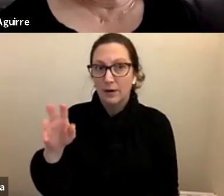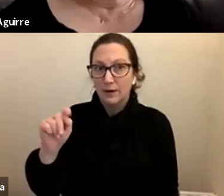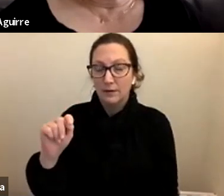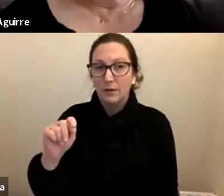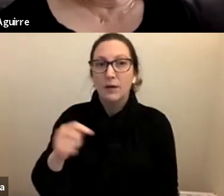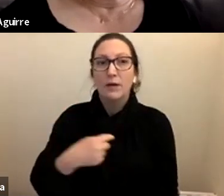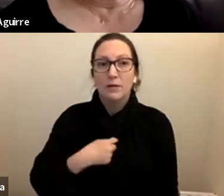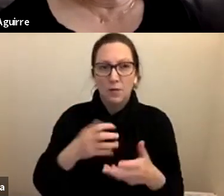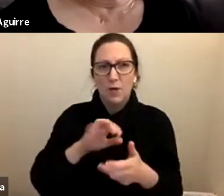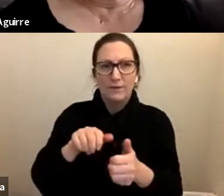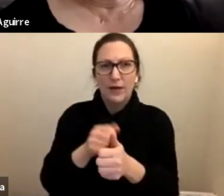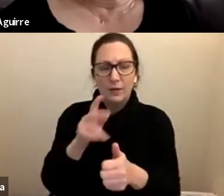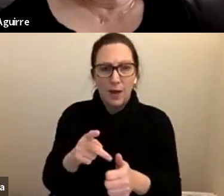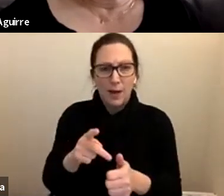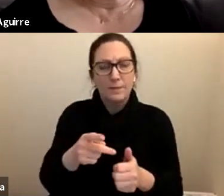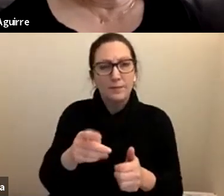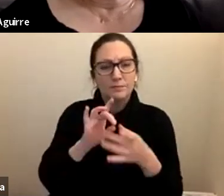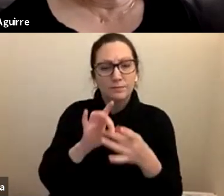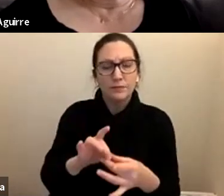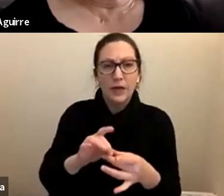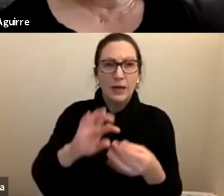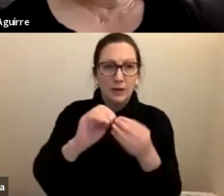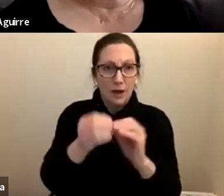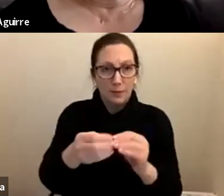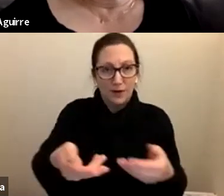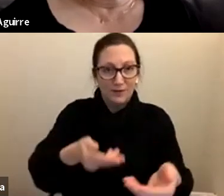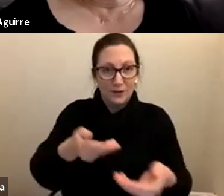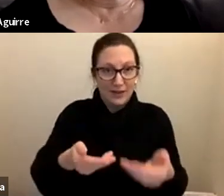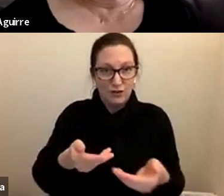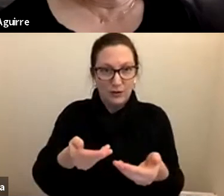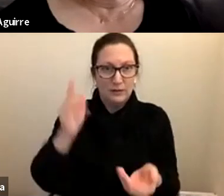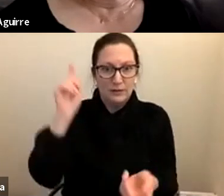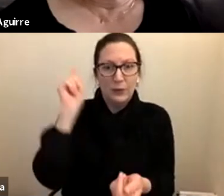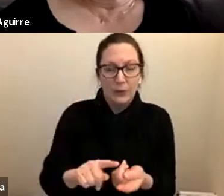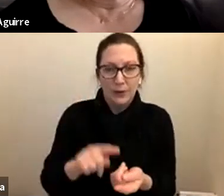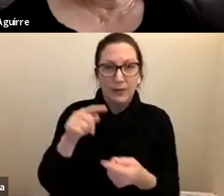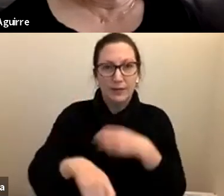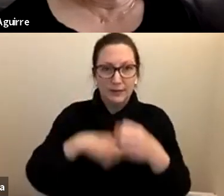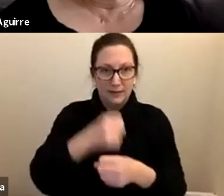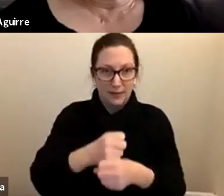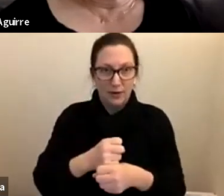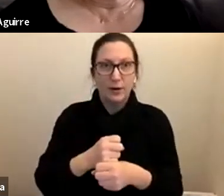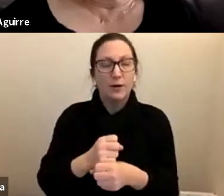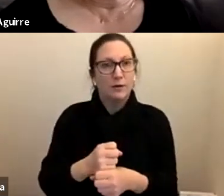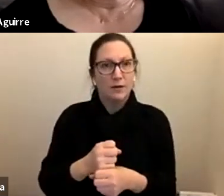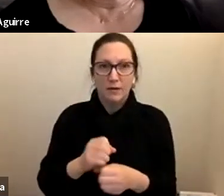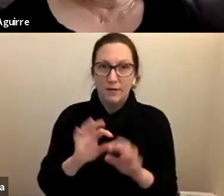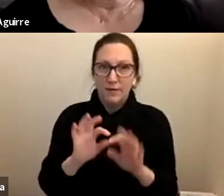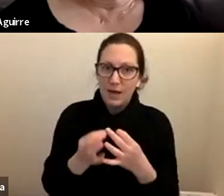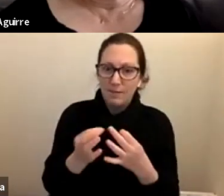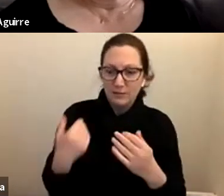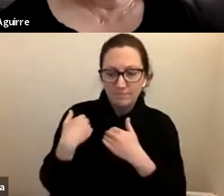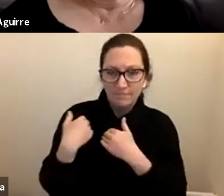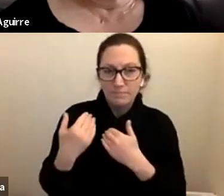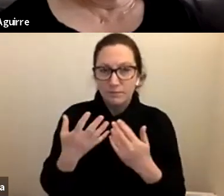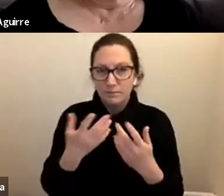the number of invitations and there being lower this year, as I know we've gotten a lot of inquiries from families. And so I just